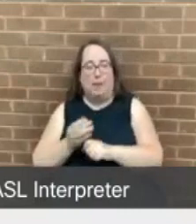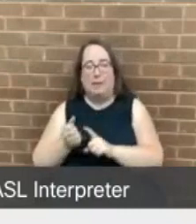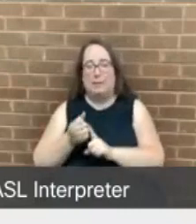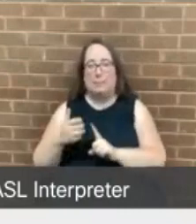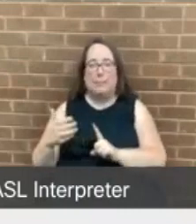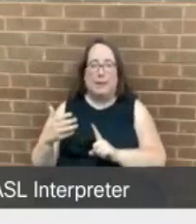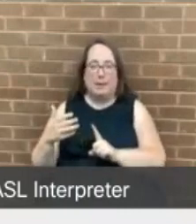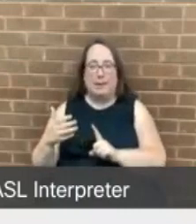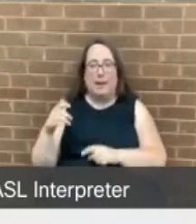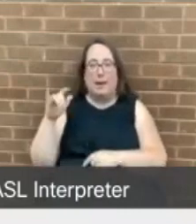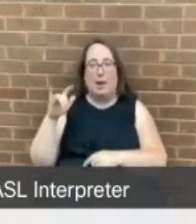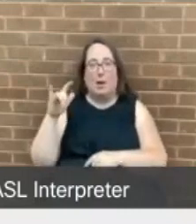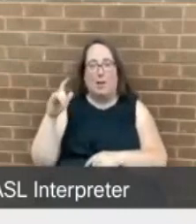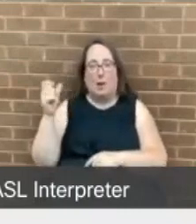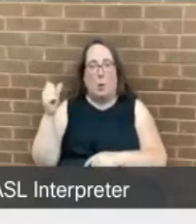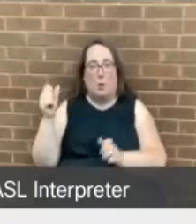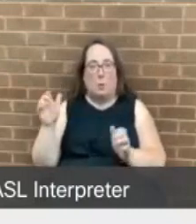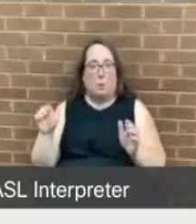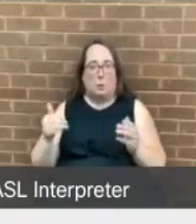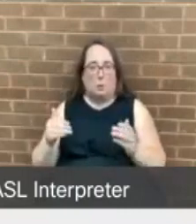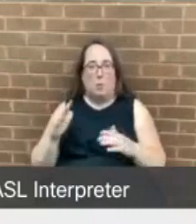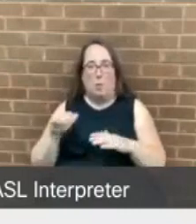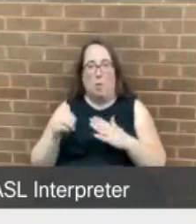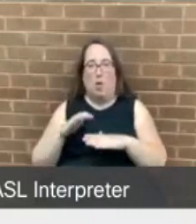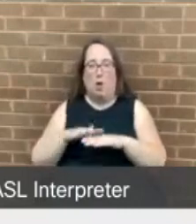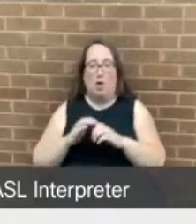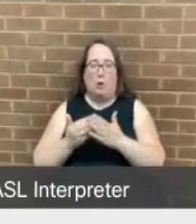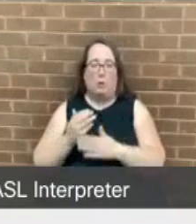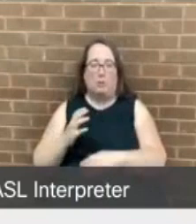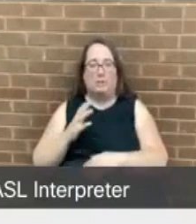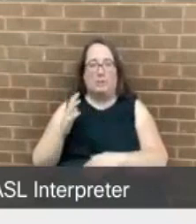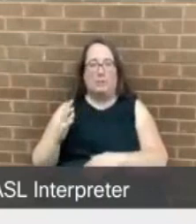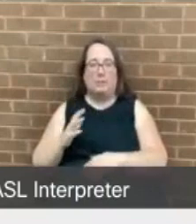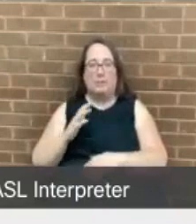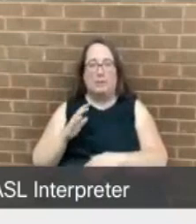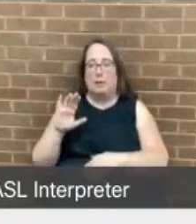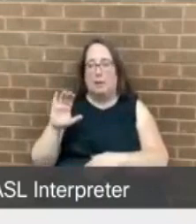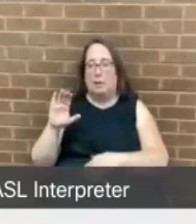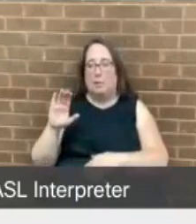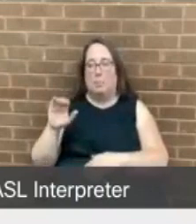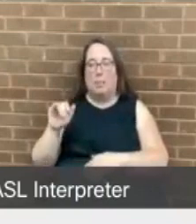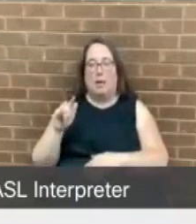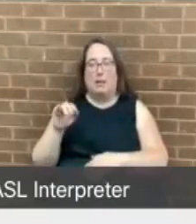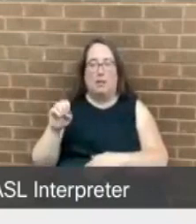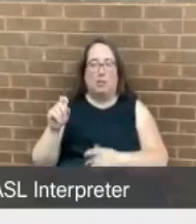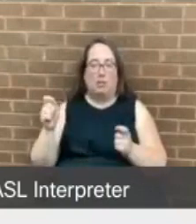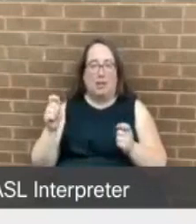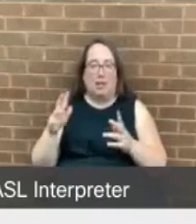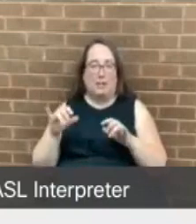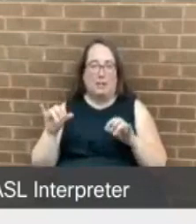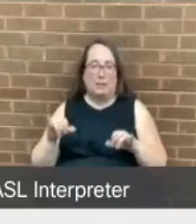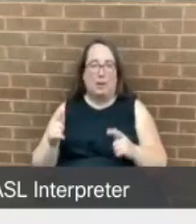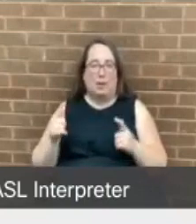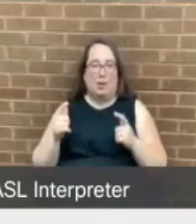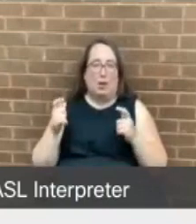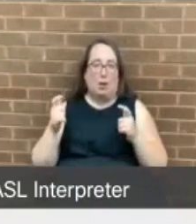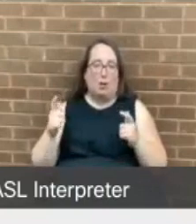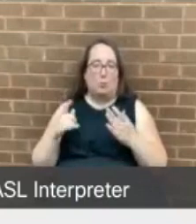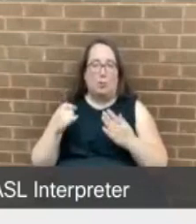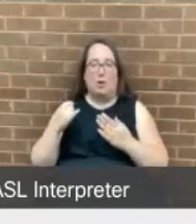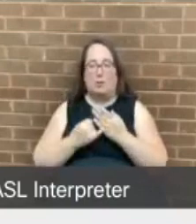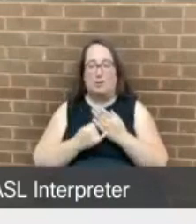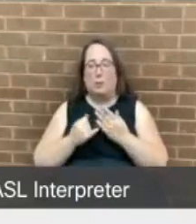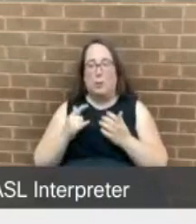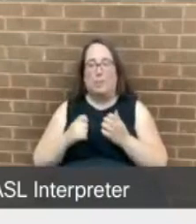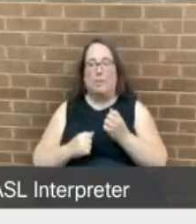rooms, all sitting atop a new sophisticated baggage handling system. This large-scale project will be largely funded